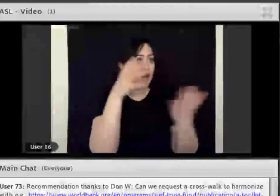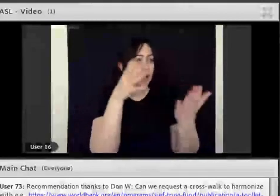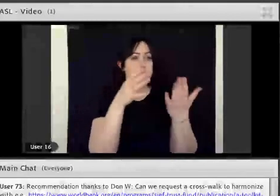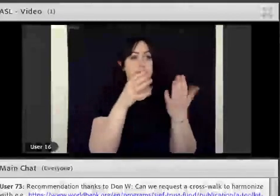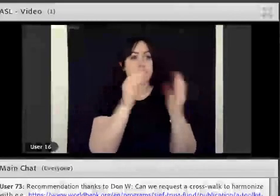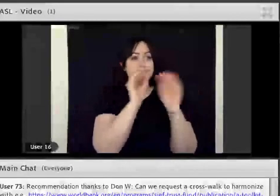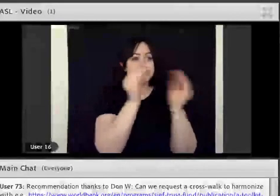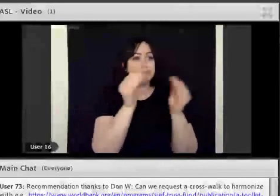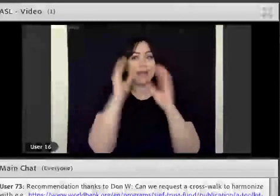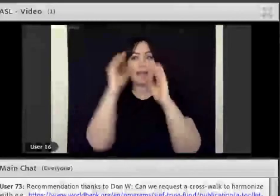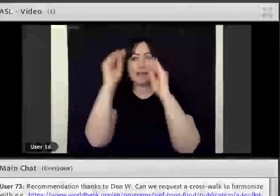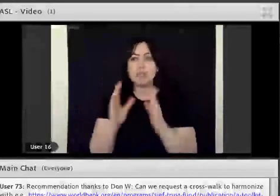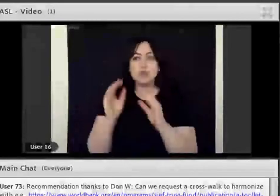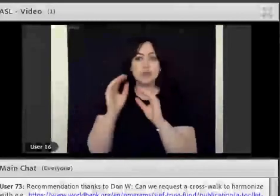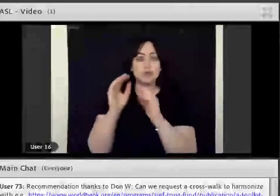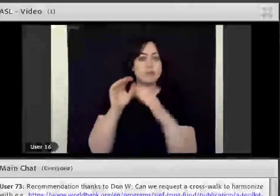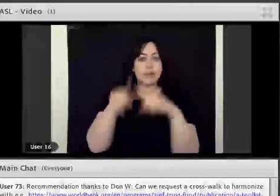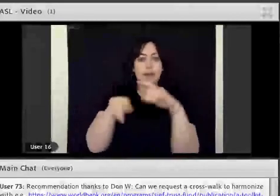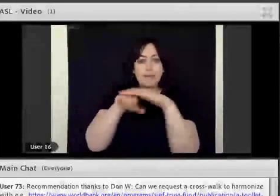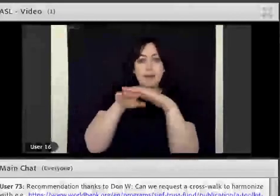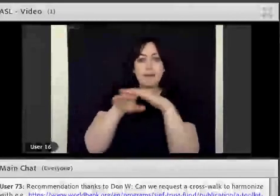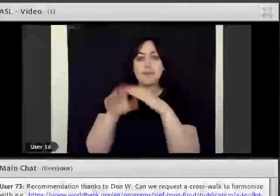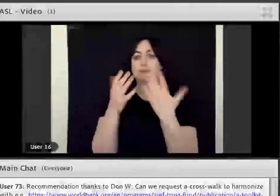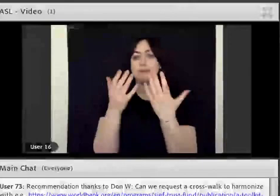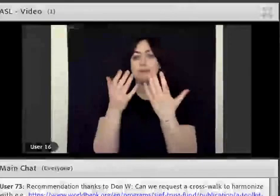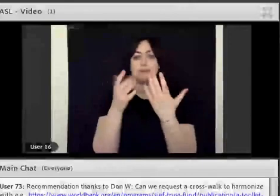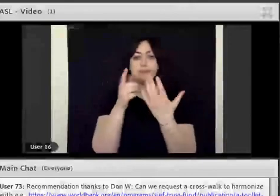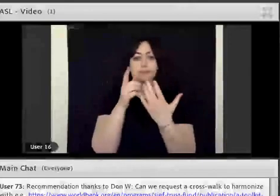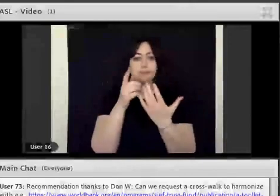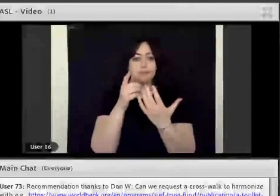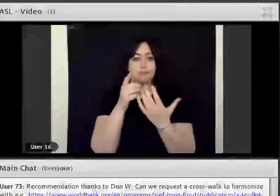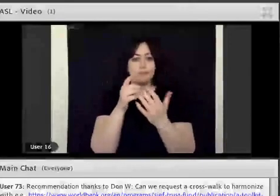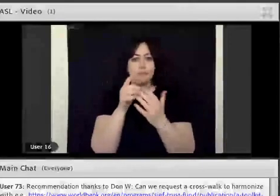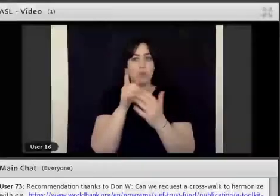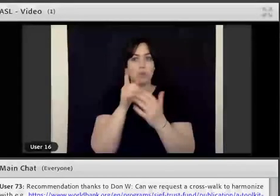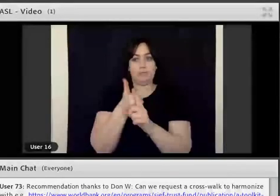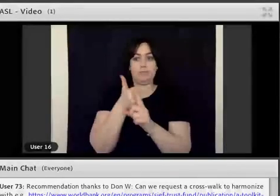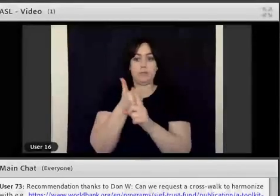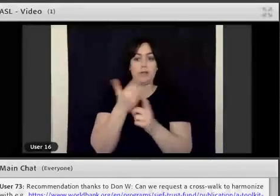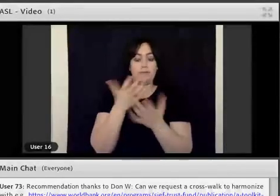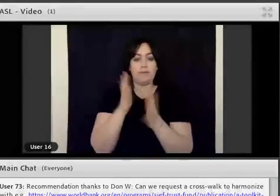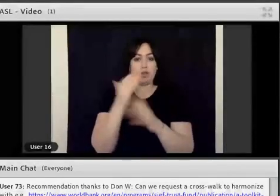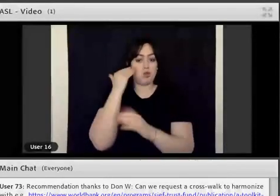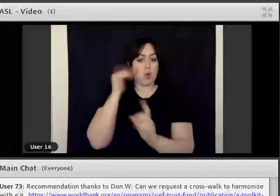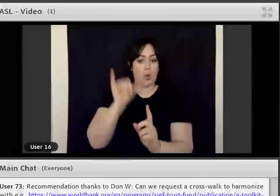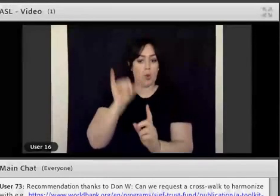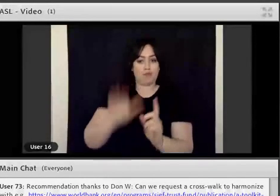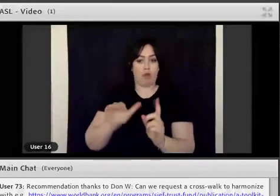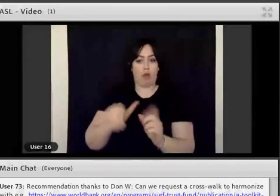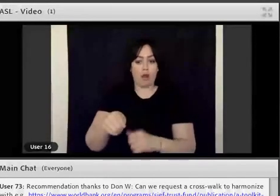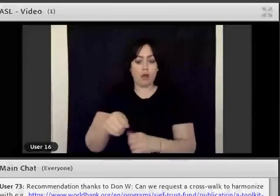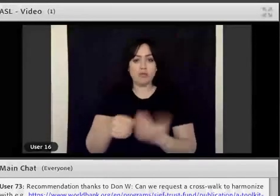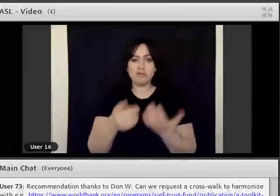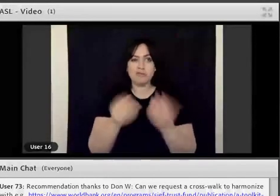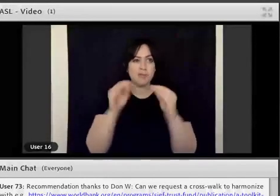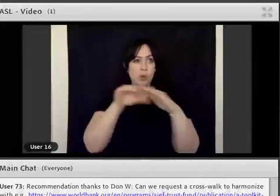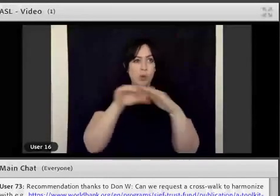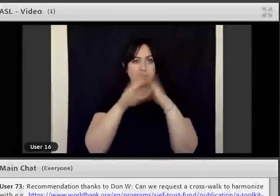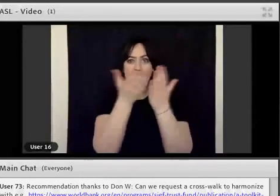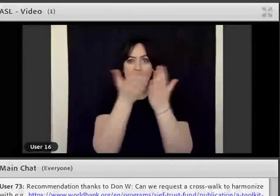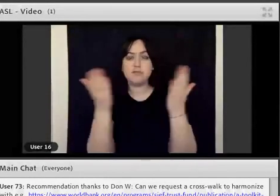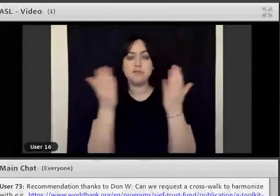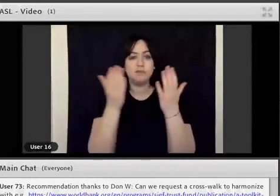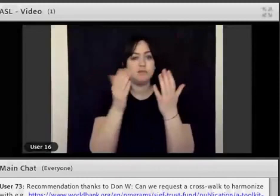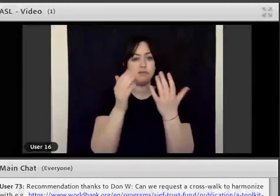to teachers without any prior experience with the children. And then just